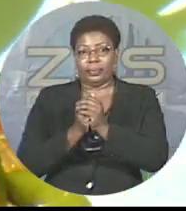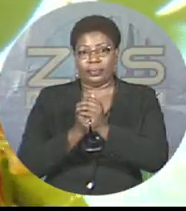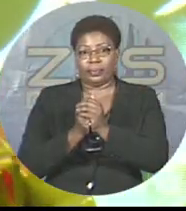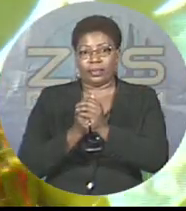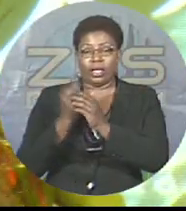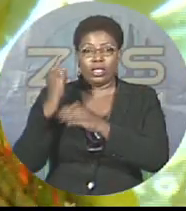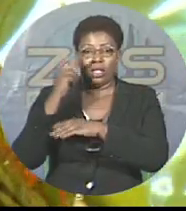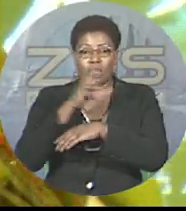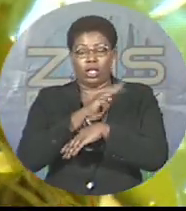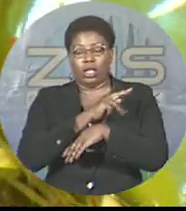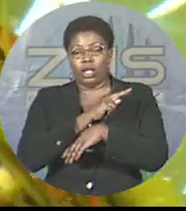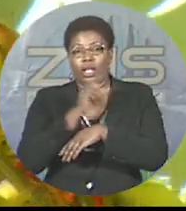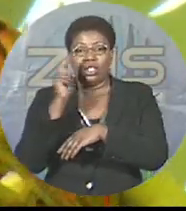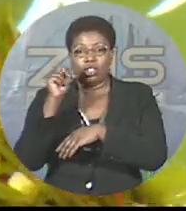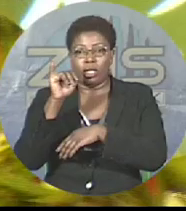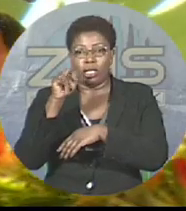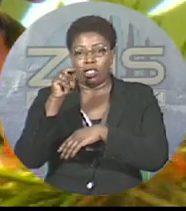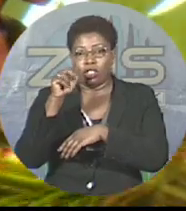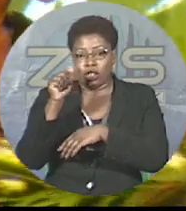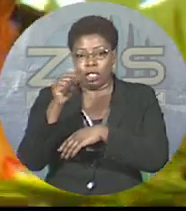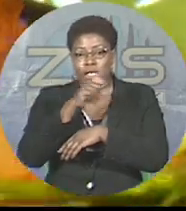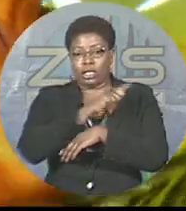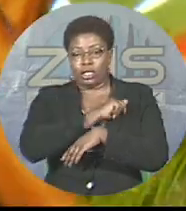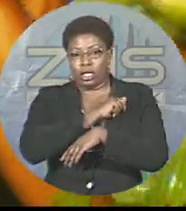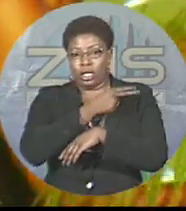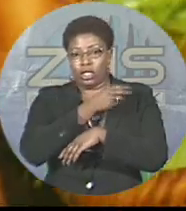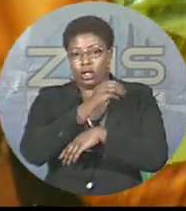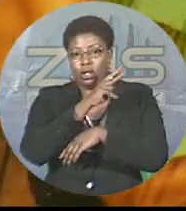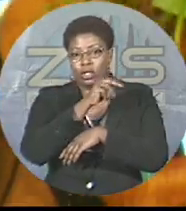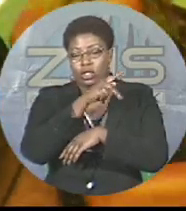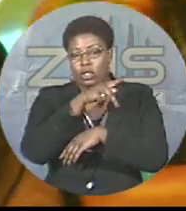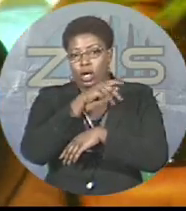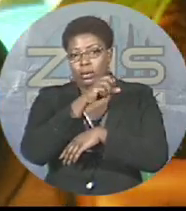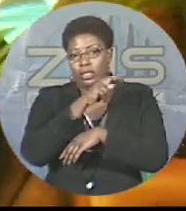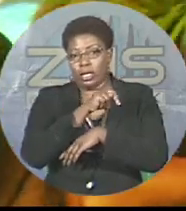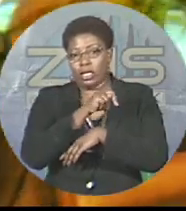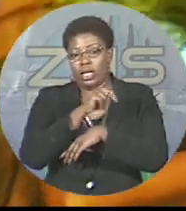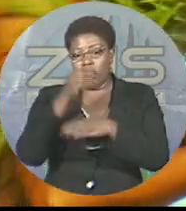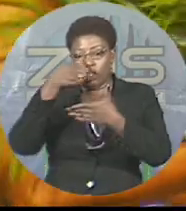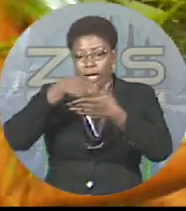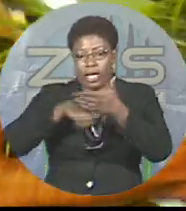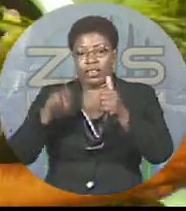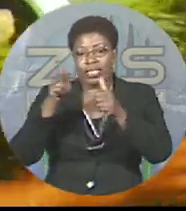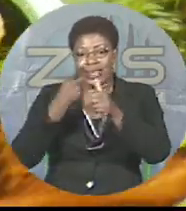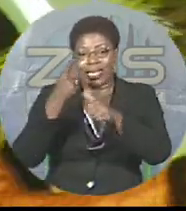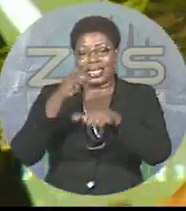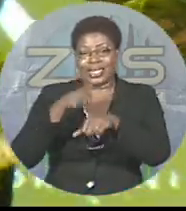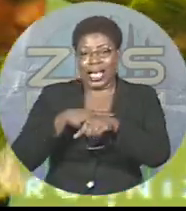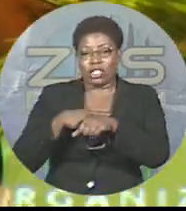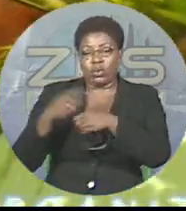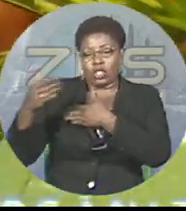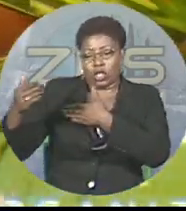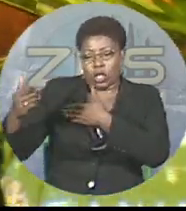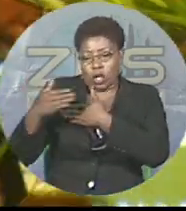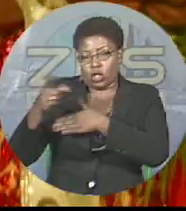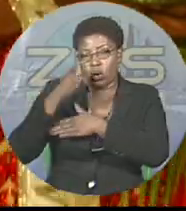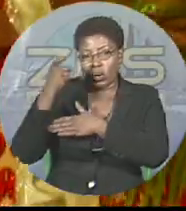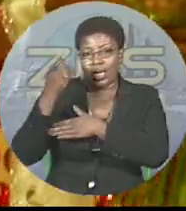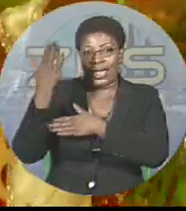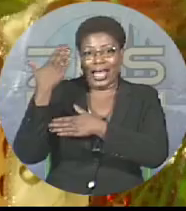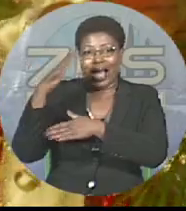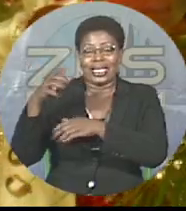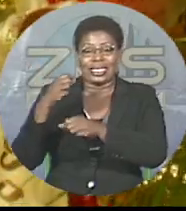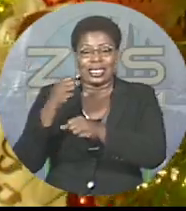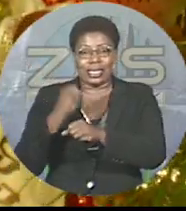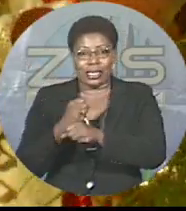Gina Thompson, who was Miss World Long Island, entered this year's pageant for a second time after she was close to winning the title last year.